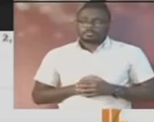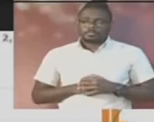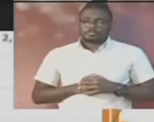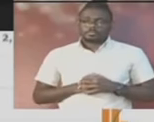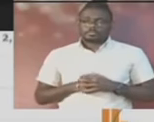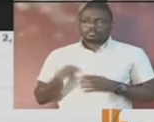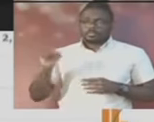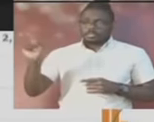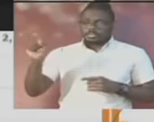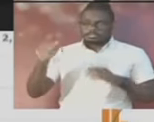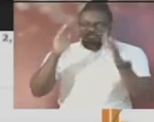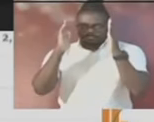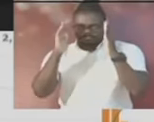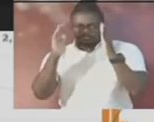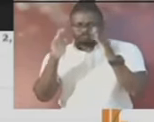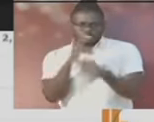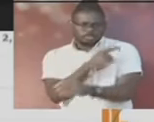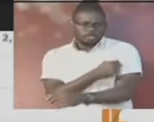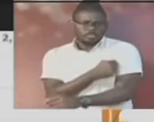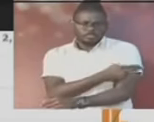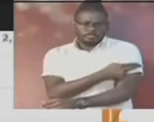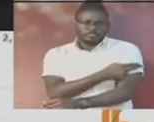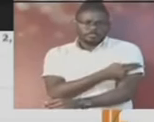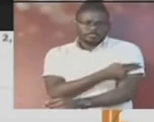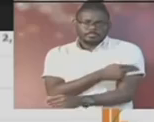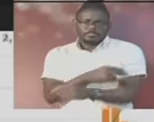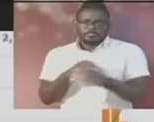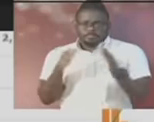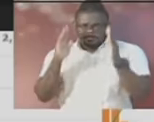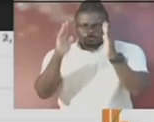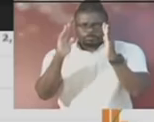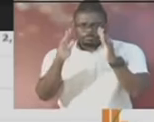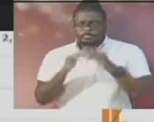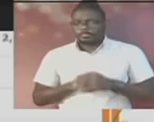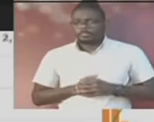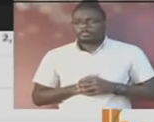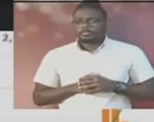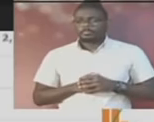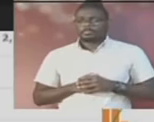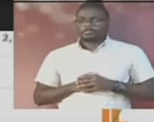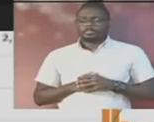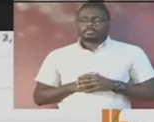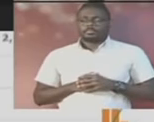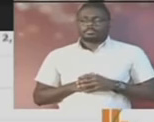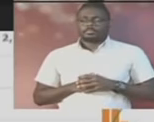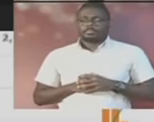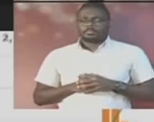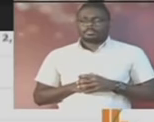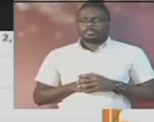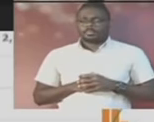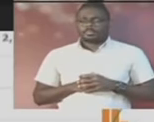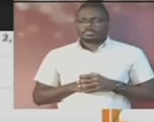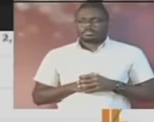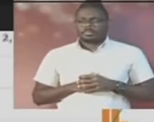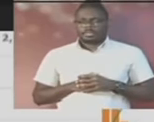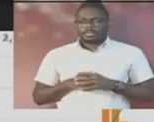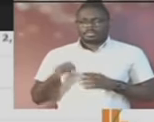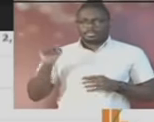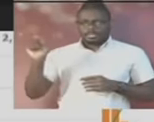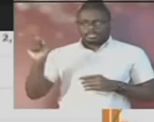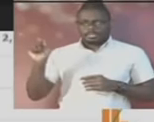something that we got some feedback was maybe a little confusing to the viewing audience because they can't see the axes. But this graph